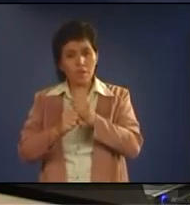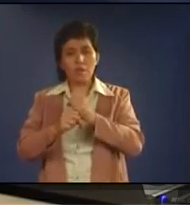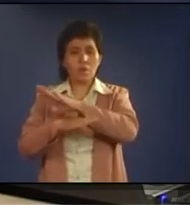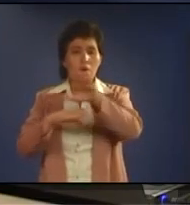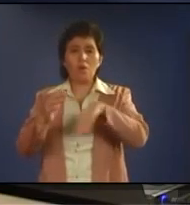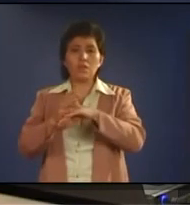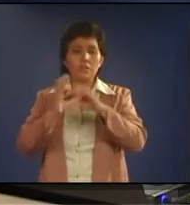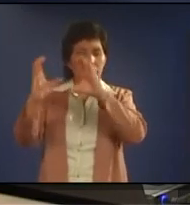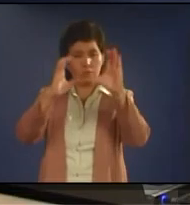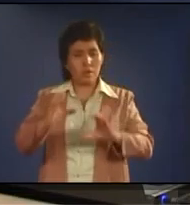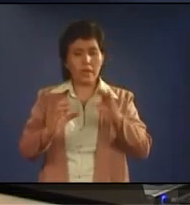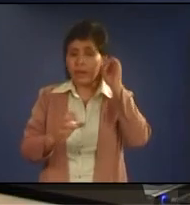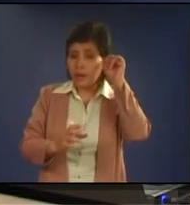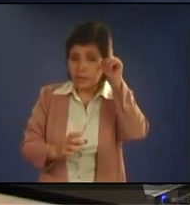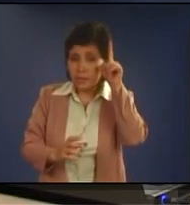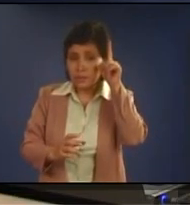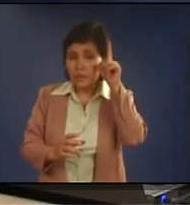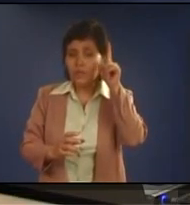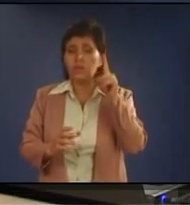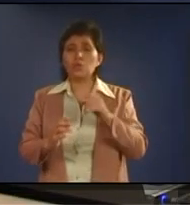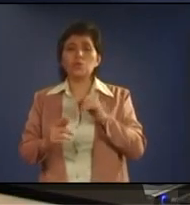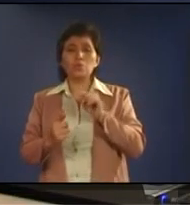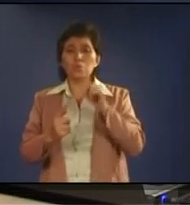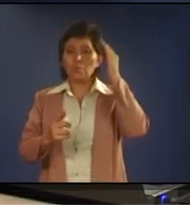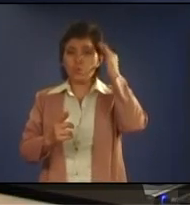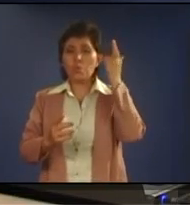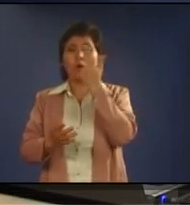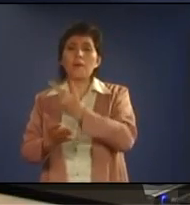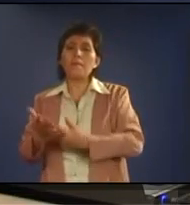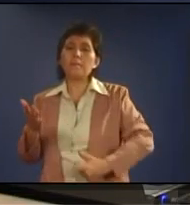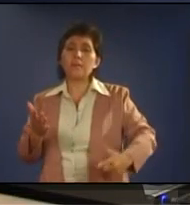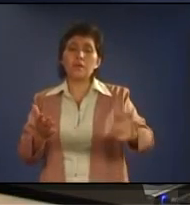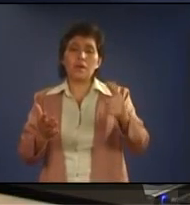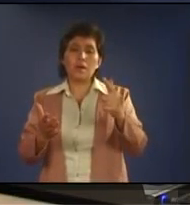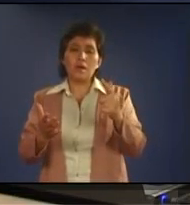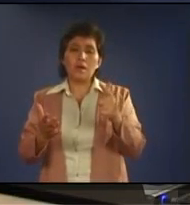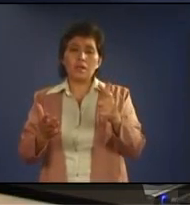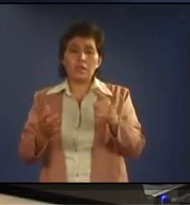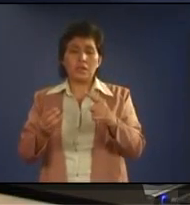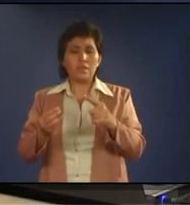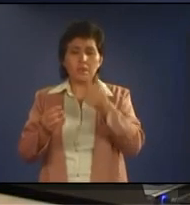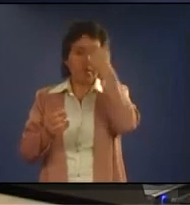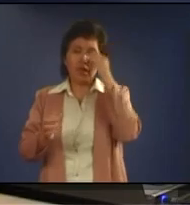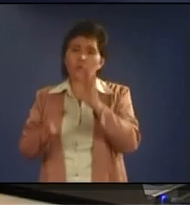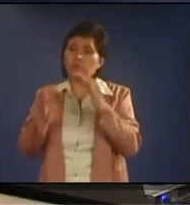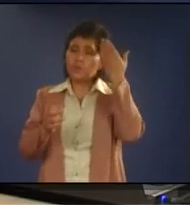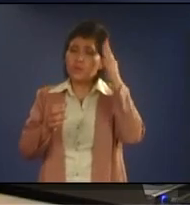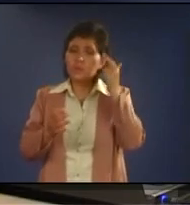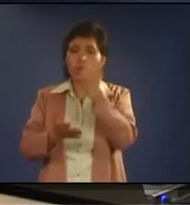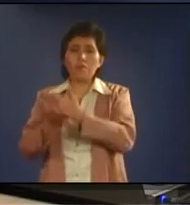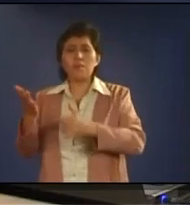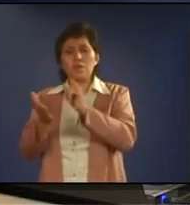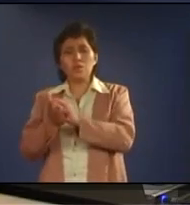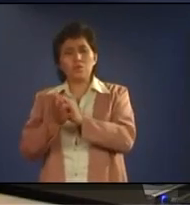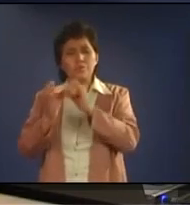terms and also to understand it and to know what is their definition. Because without knowing what the word is, it